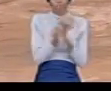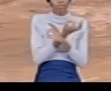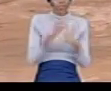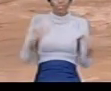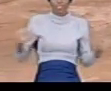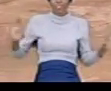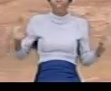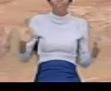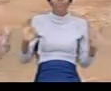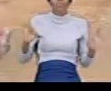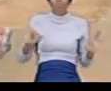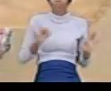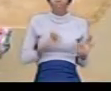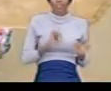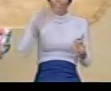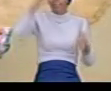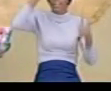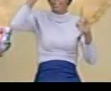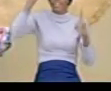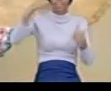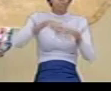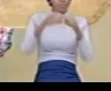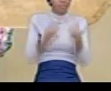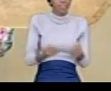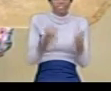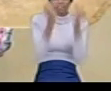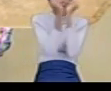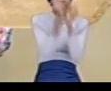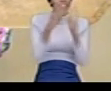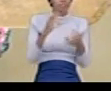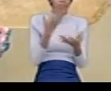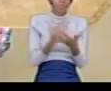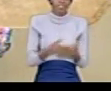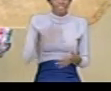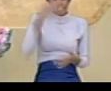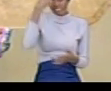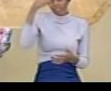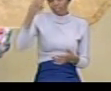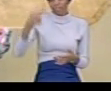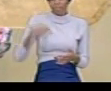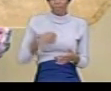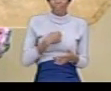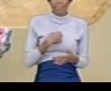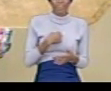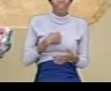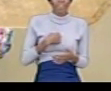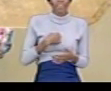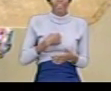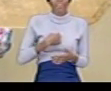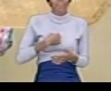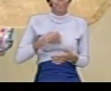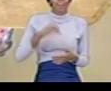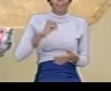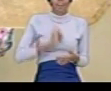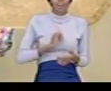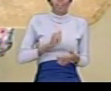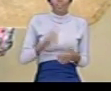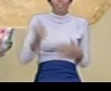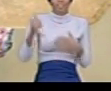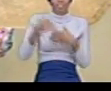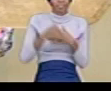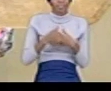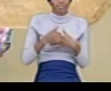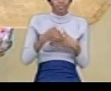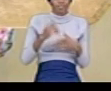I'm free. Yes, he broke the bars of prison for me. I'm back